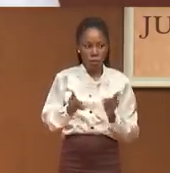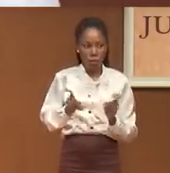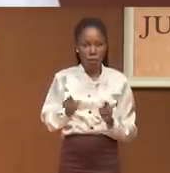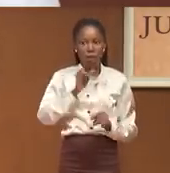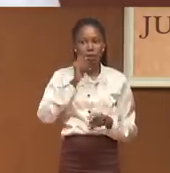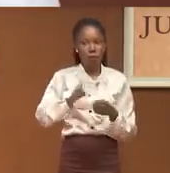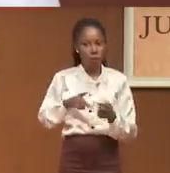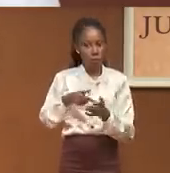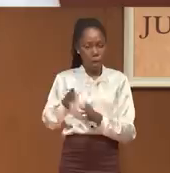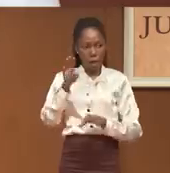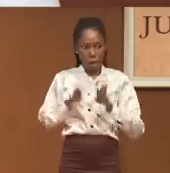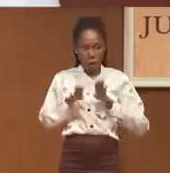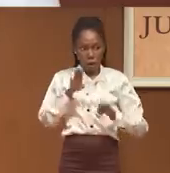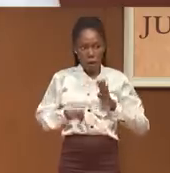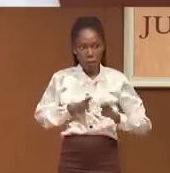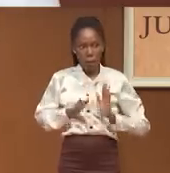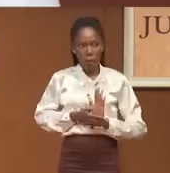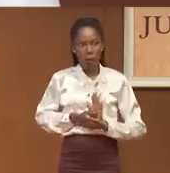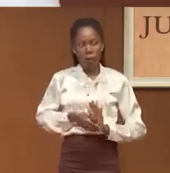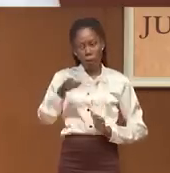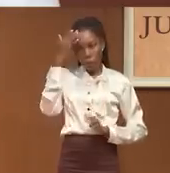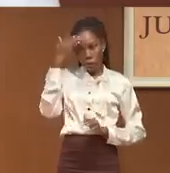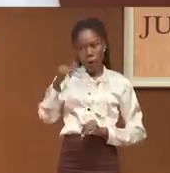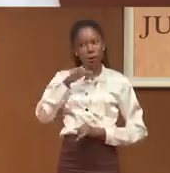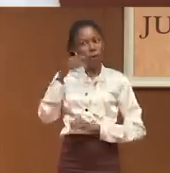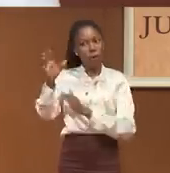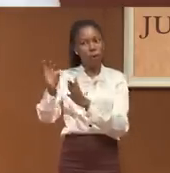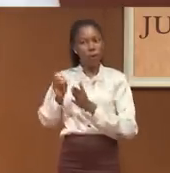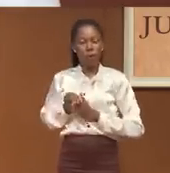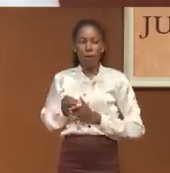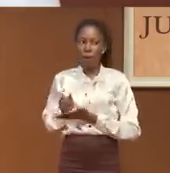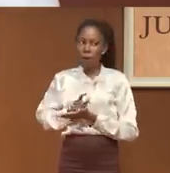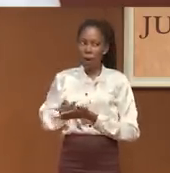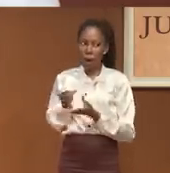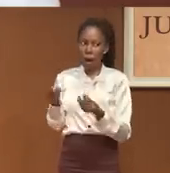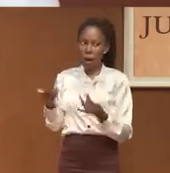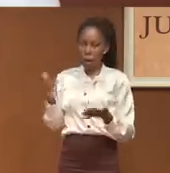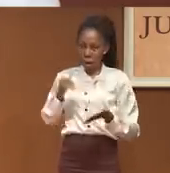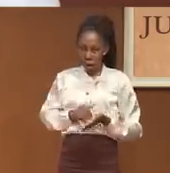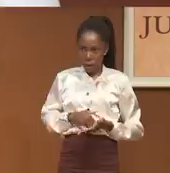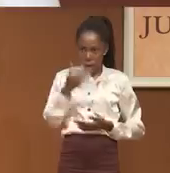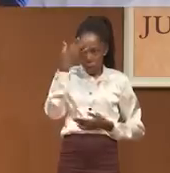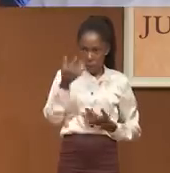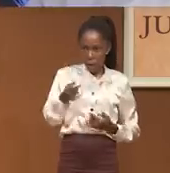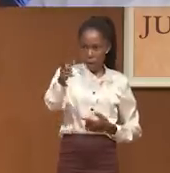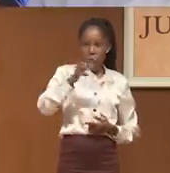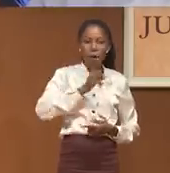pay balance. It's your land. It's no longer his land. You have the original documents with